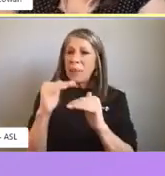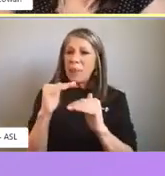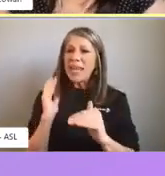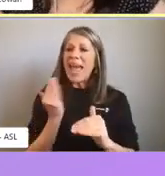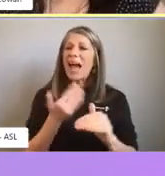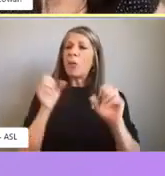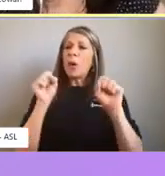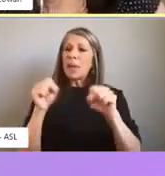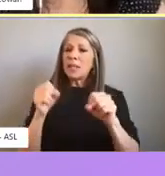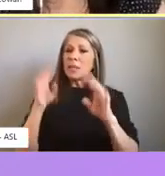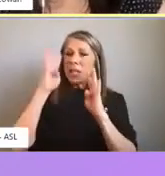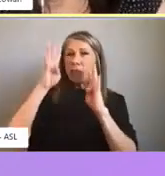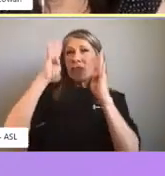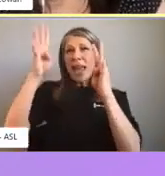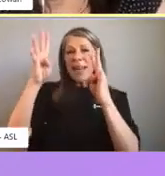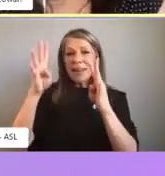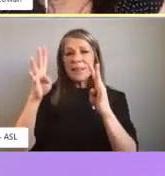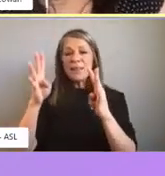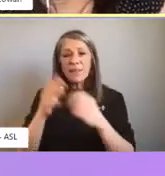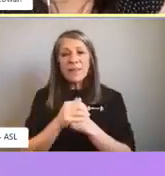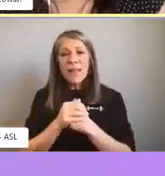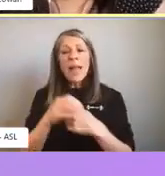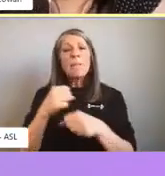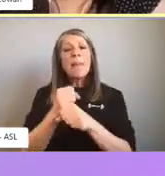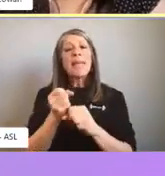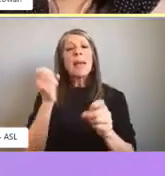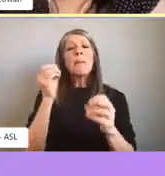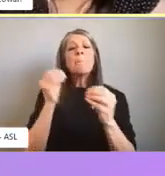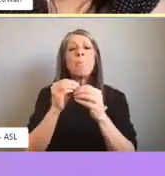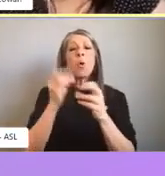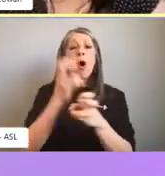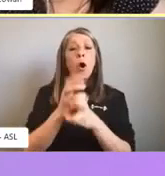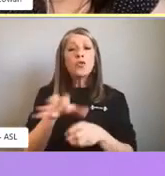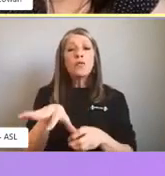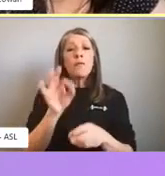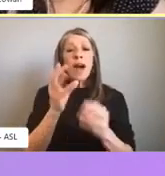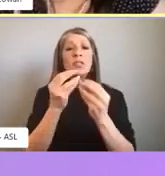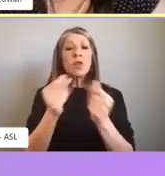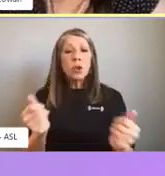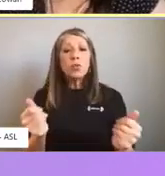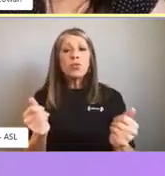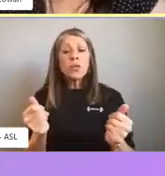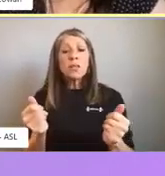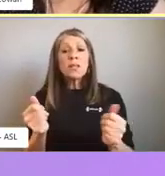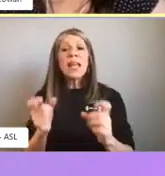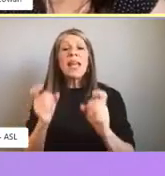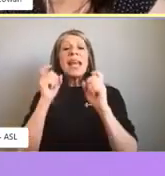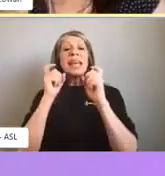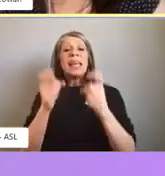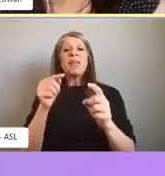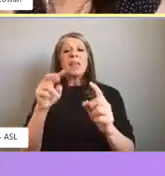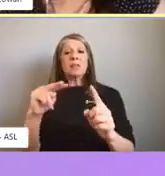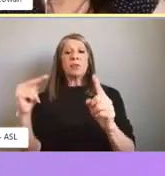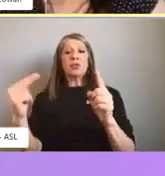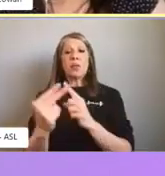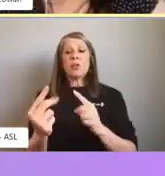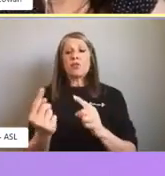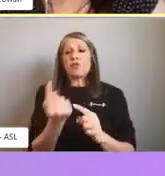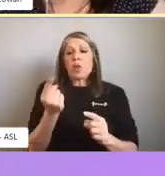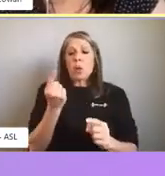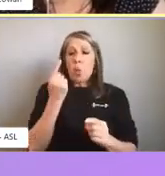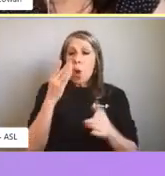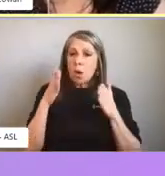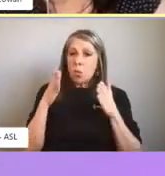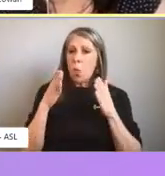to be creative and innovative and making it more difficult to find solution. And sort of giving this perception that there's only one way to get